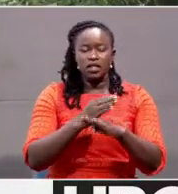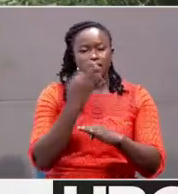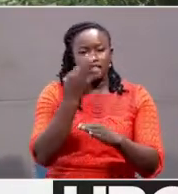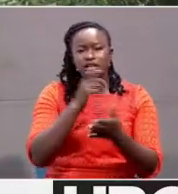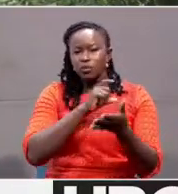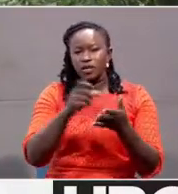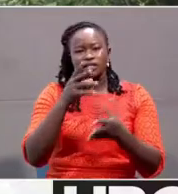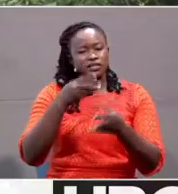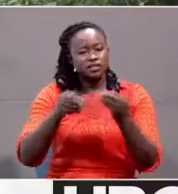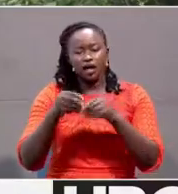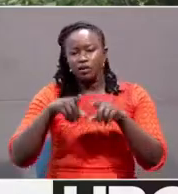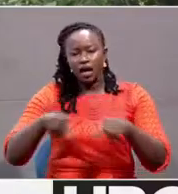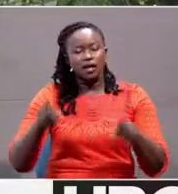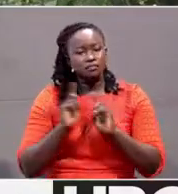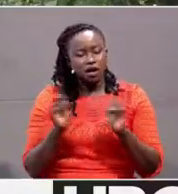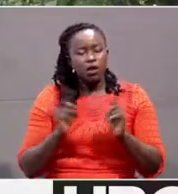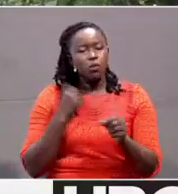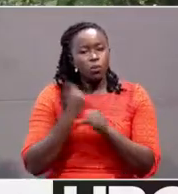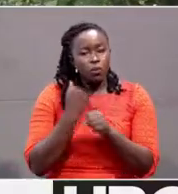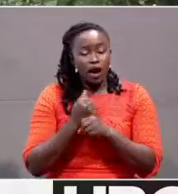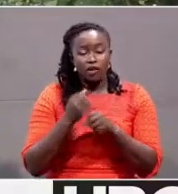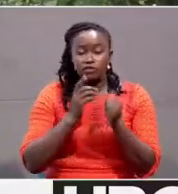3 weeks. District Land Board.